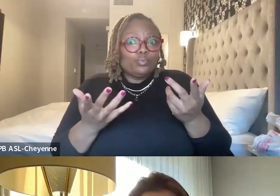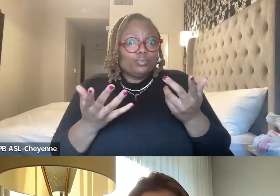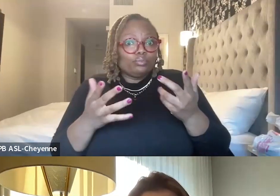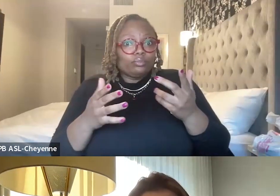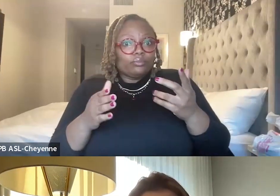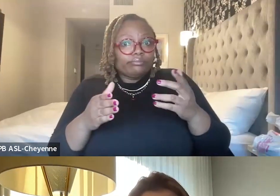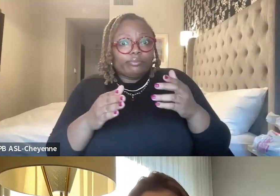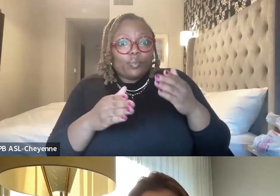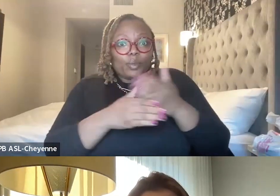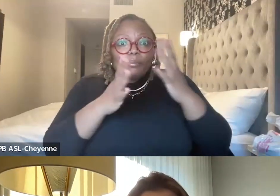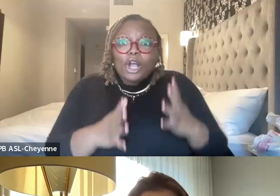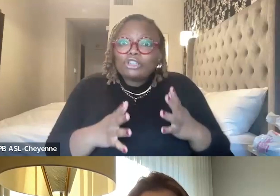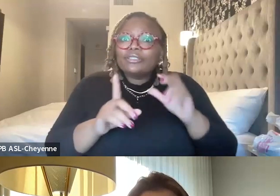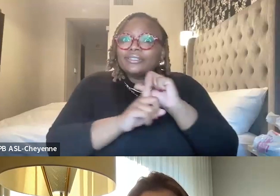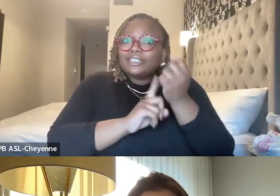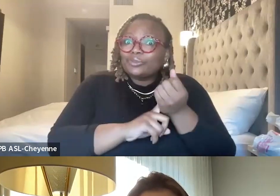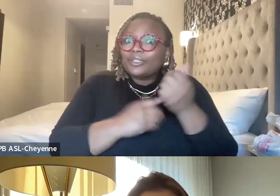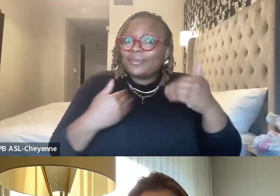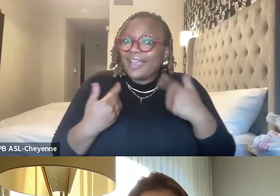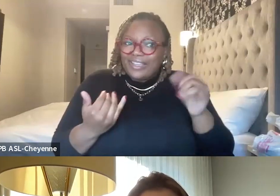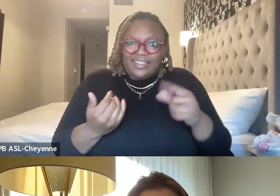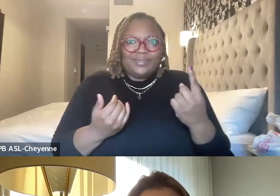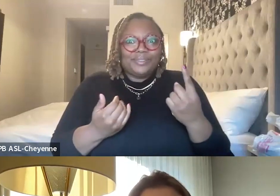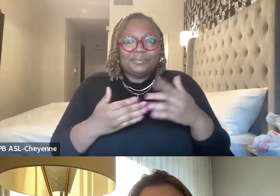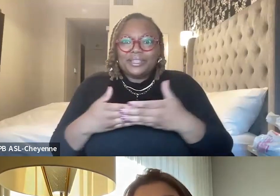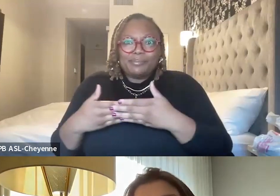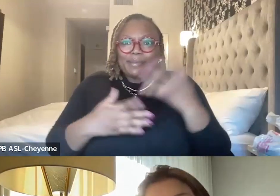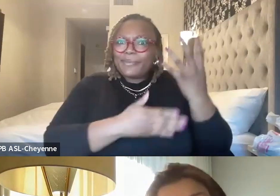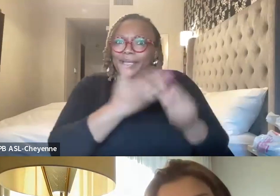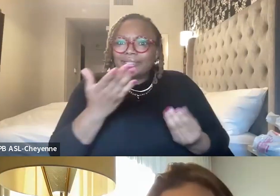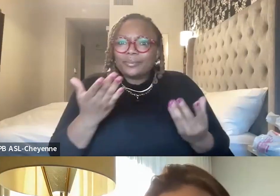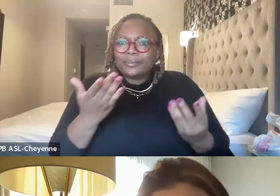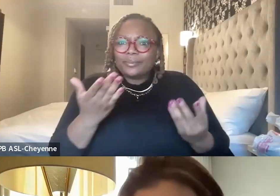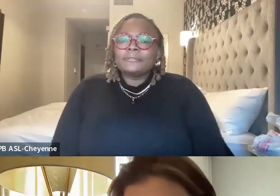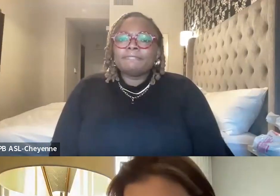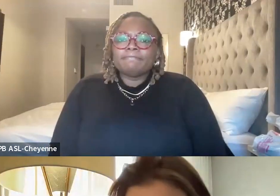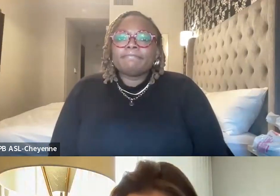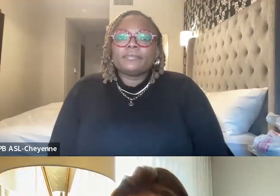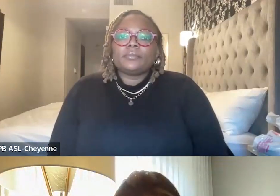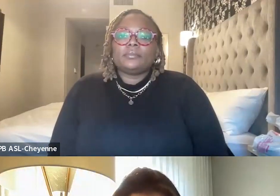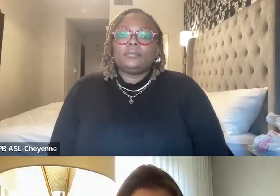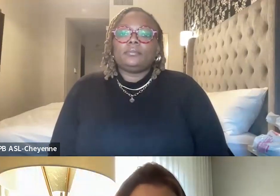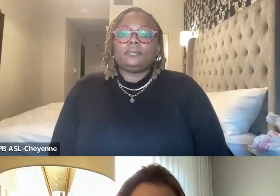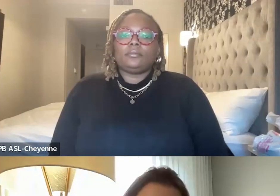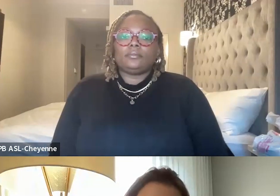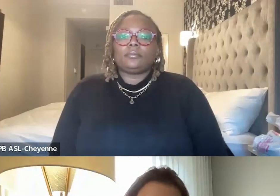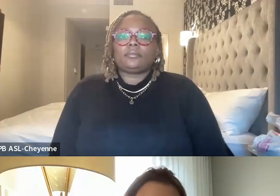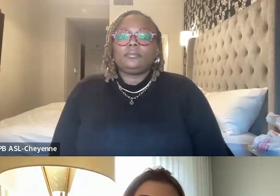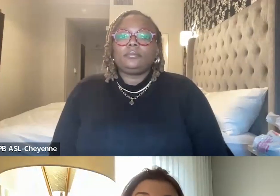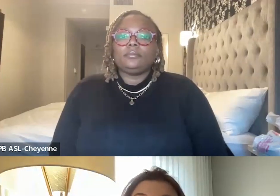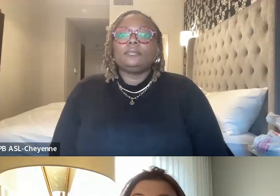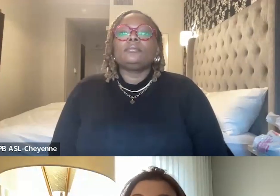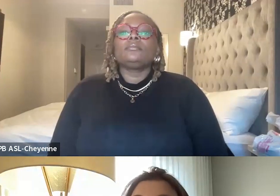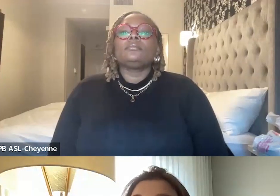the situation when we have a situation like this one. I'm sorry, and just editing what